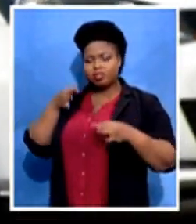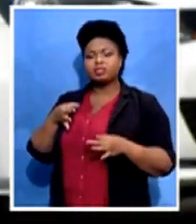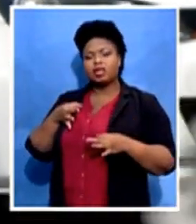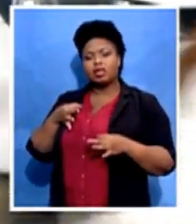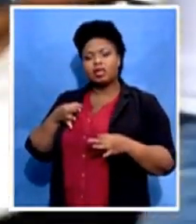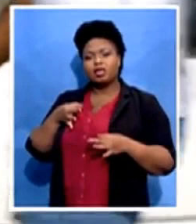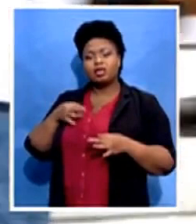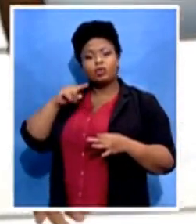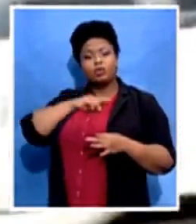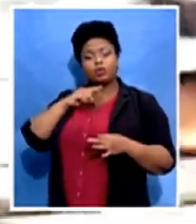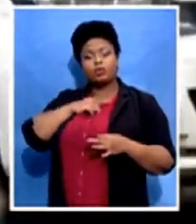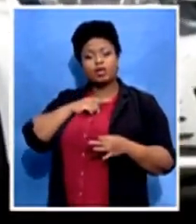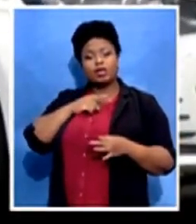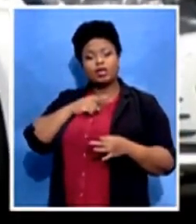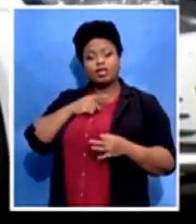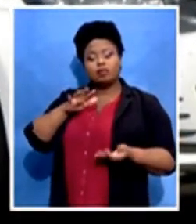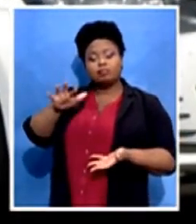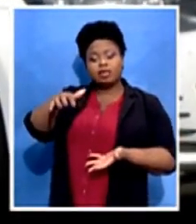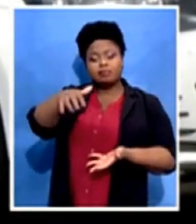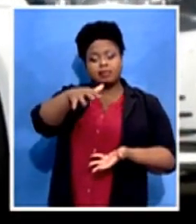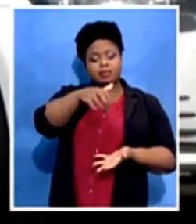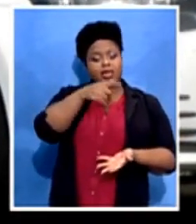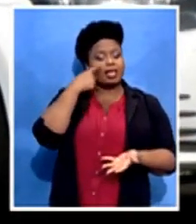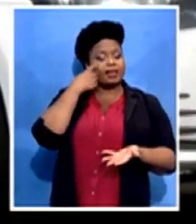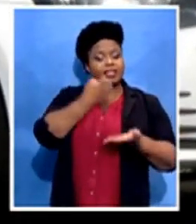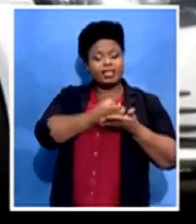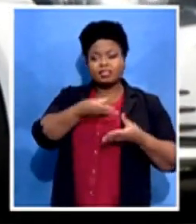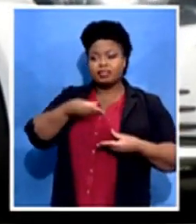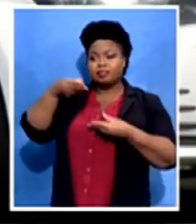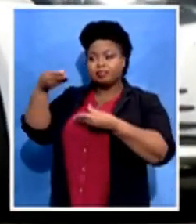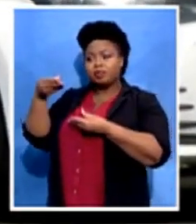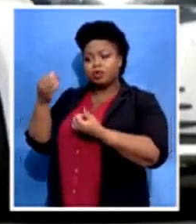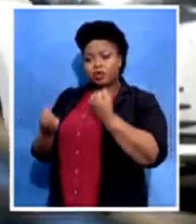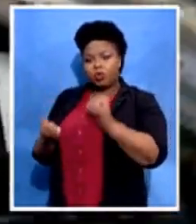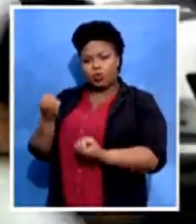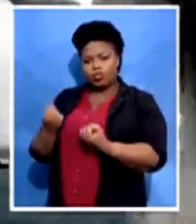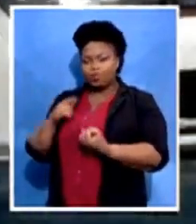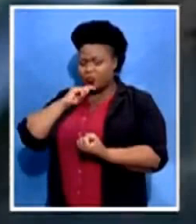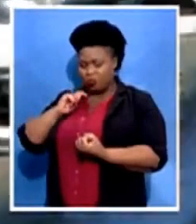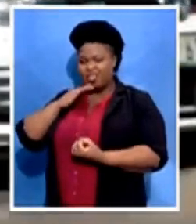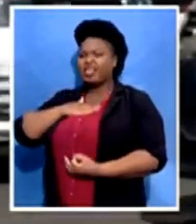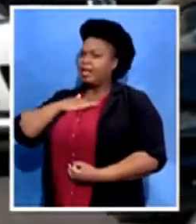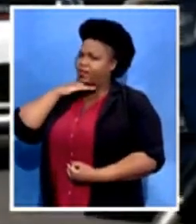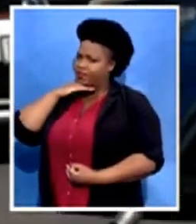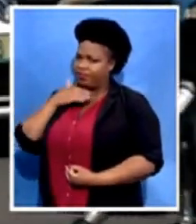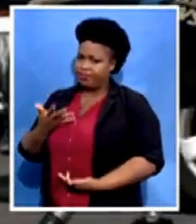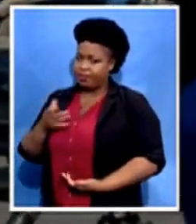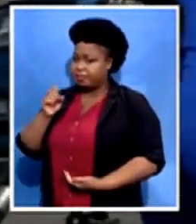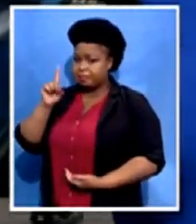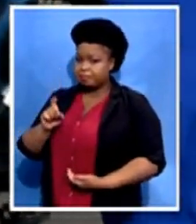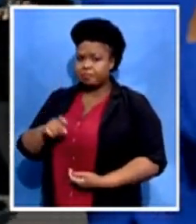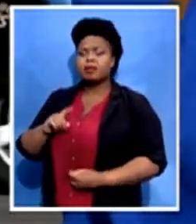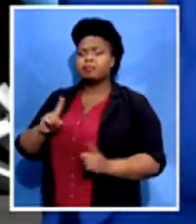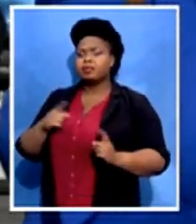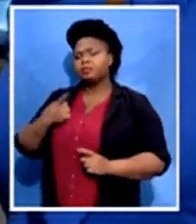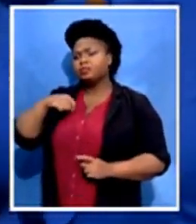evidence that we have brought forward is satisfactory. In other words, we have a very strong belief that according to their assessment,